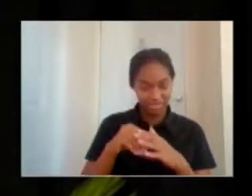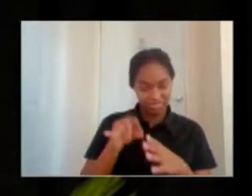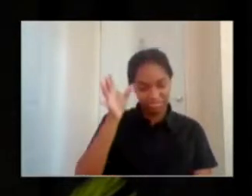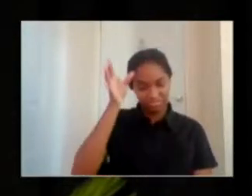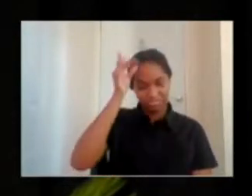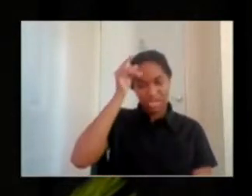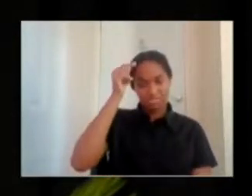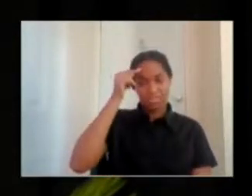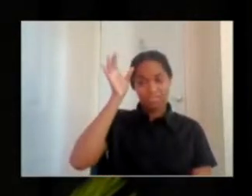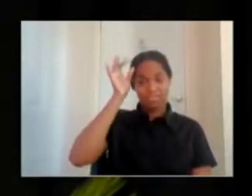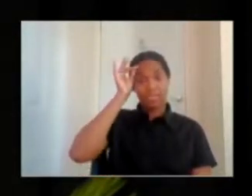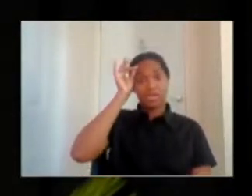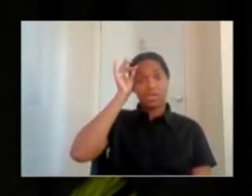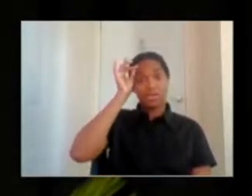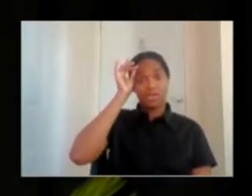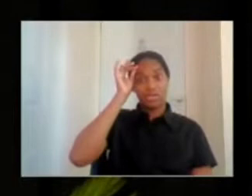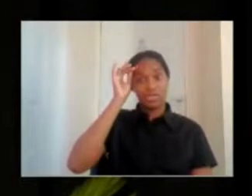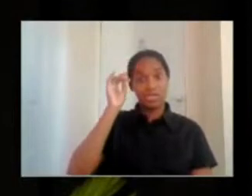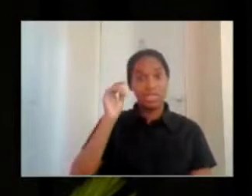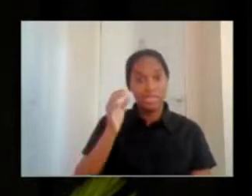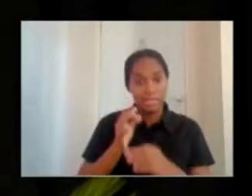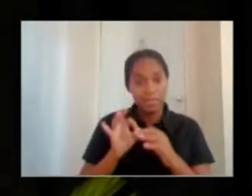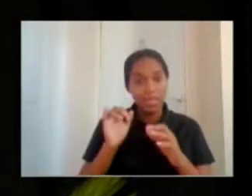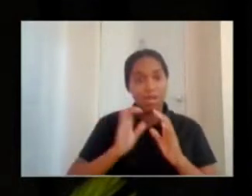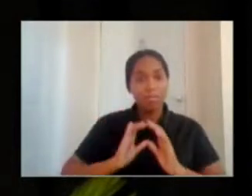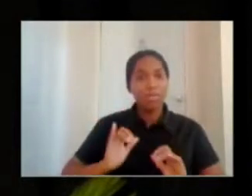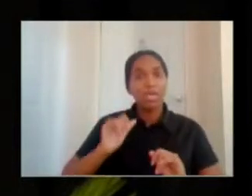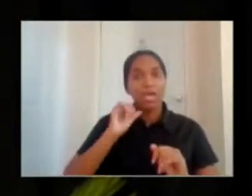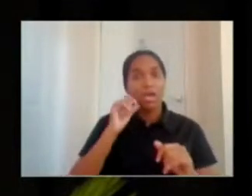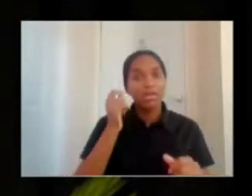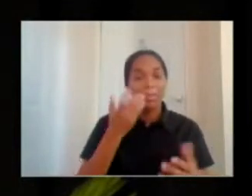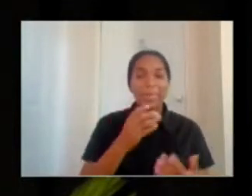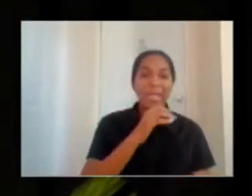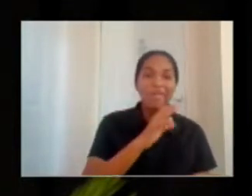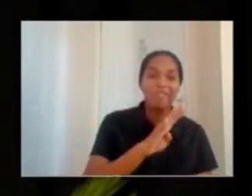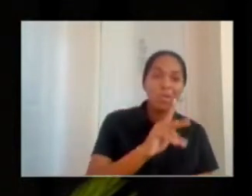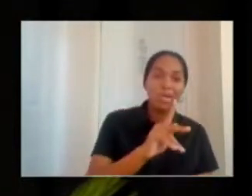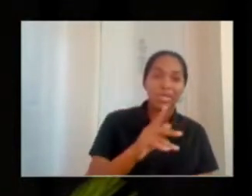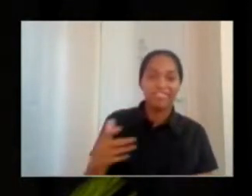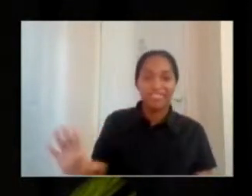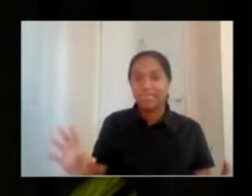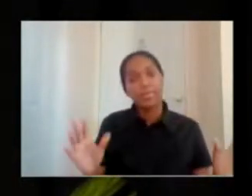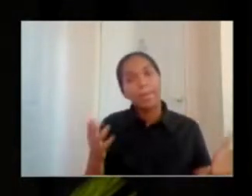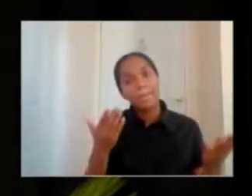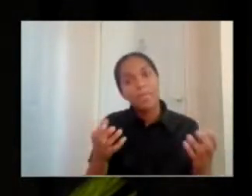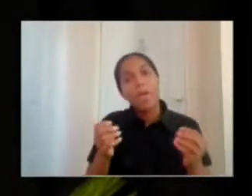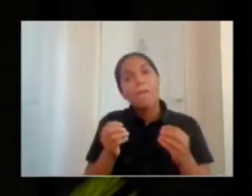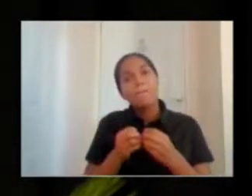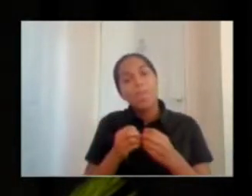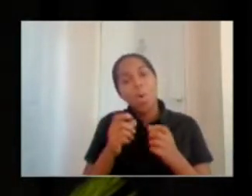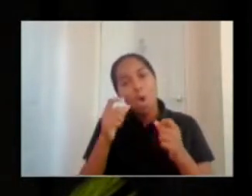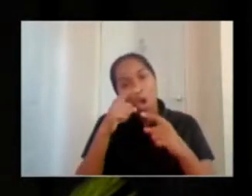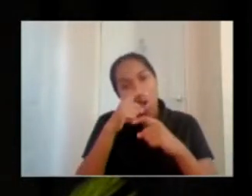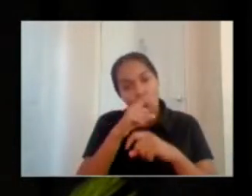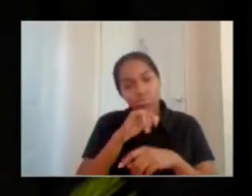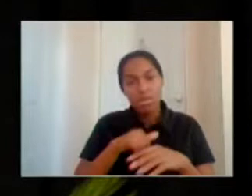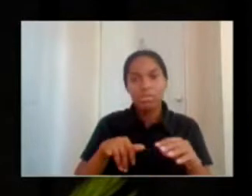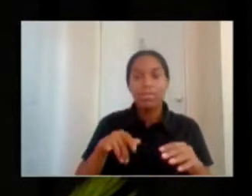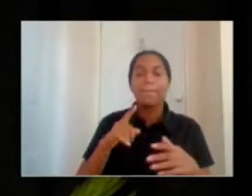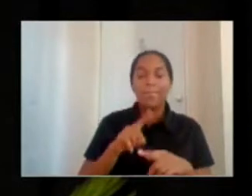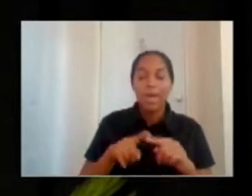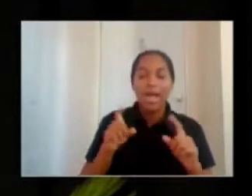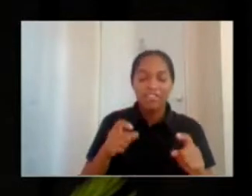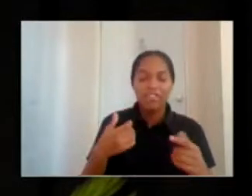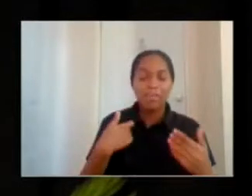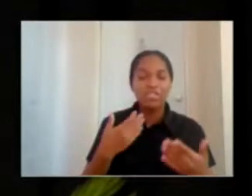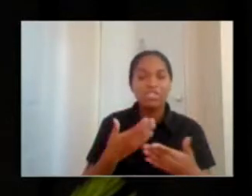that's simple, that the consumer can understand. Maybe it's not 4K, full stop, all done. Maybe it's more complicated than that, but it's got to be something not only